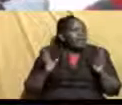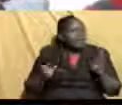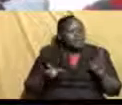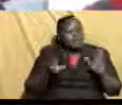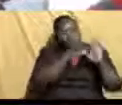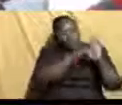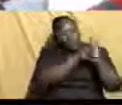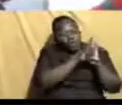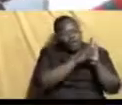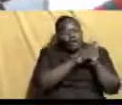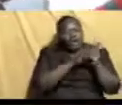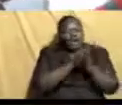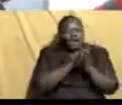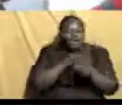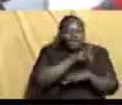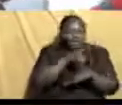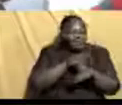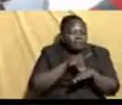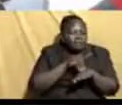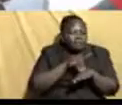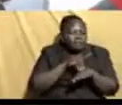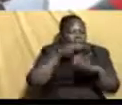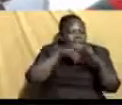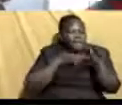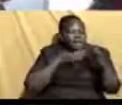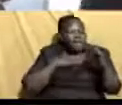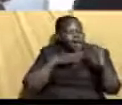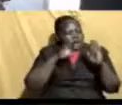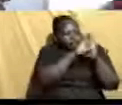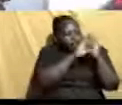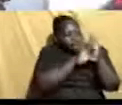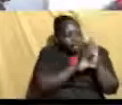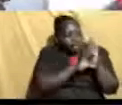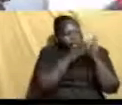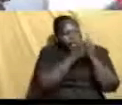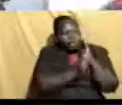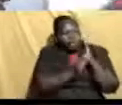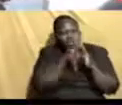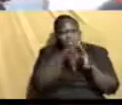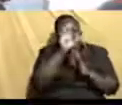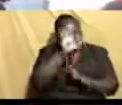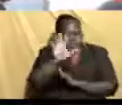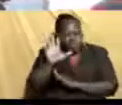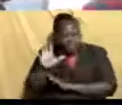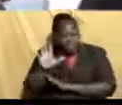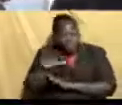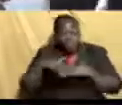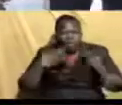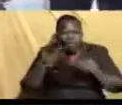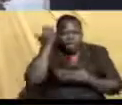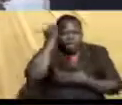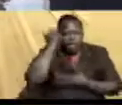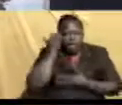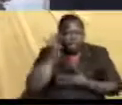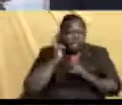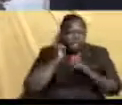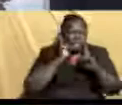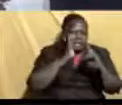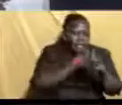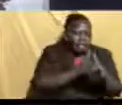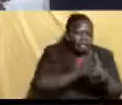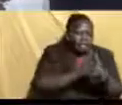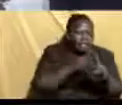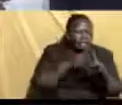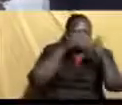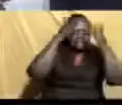law principle. It's in our constitution, in Article 165, where the court is directed to determine if any